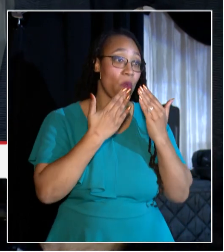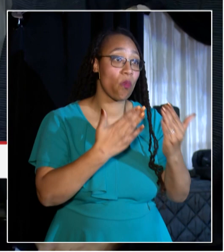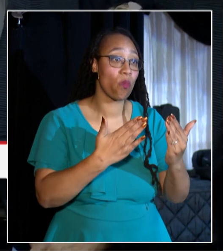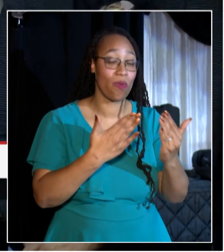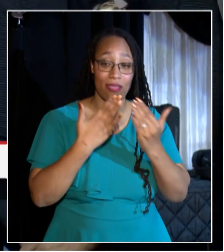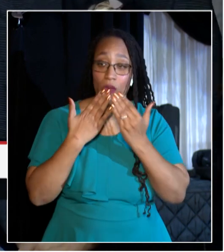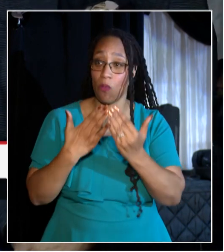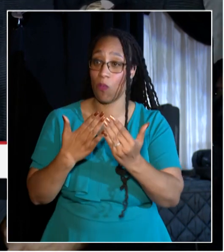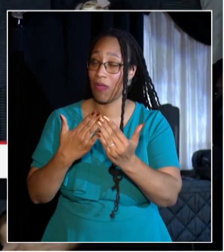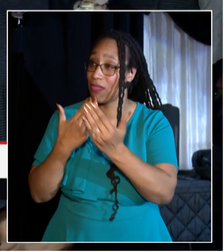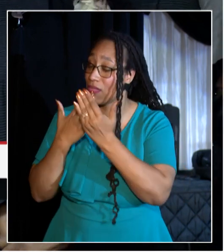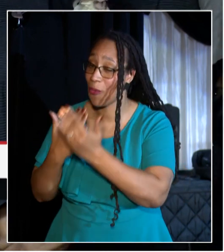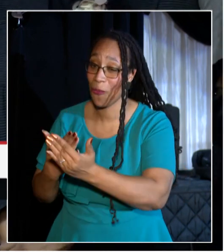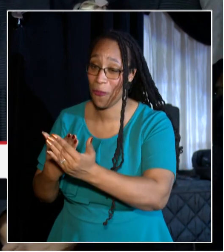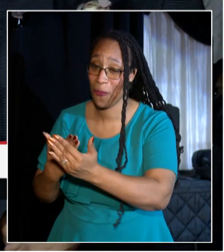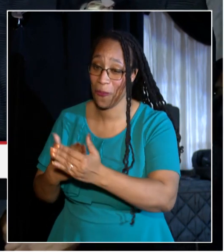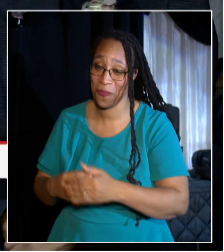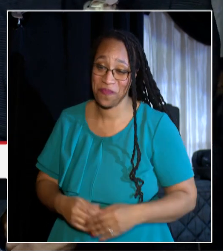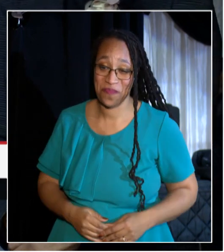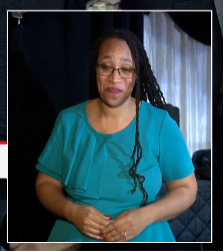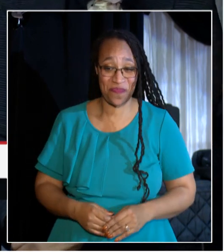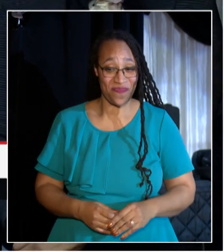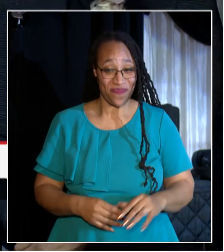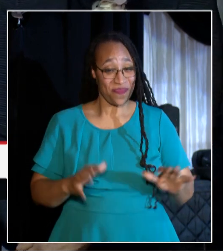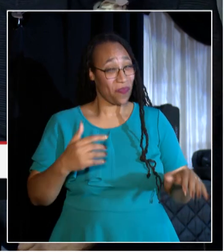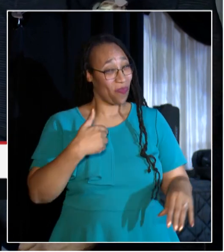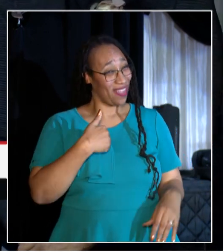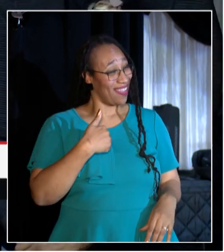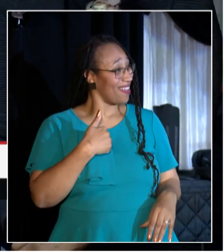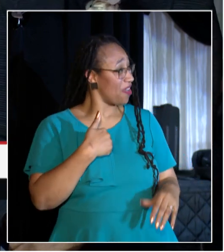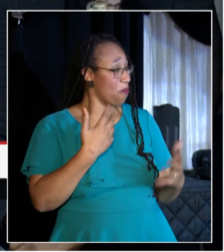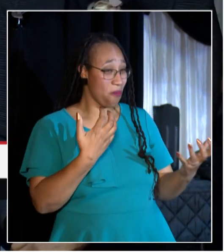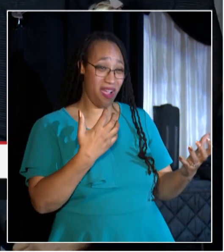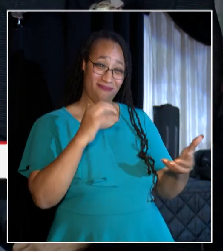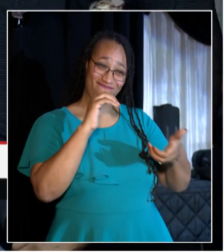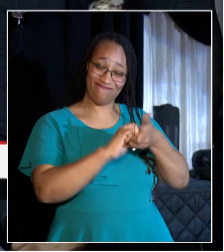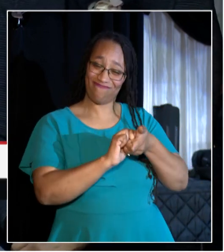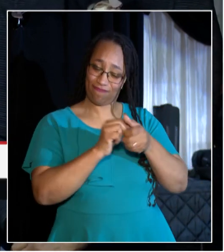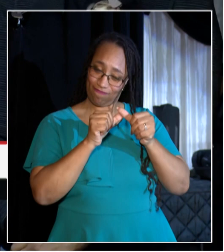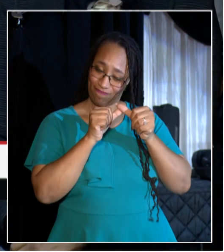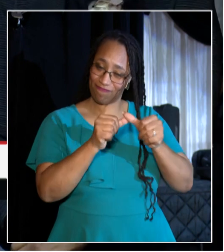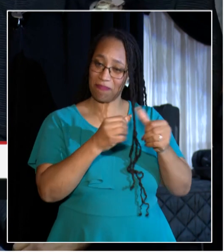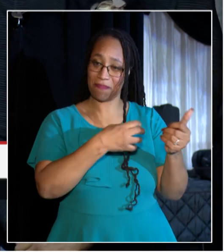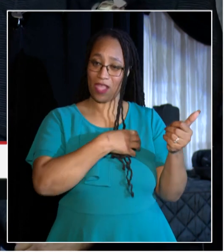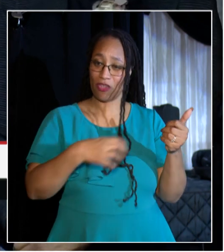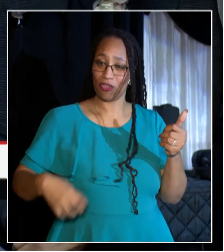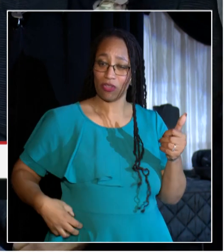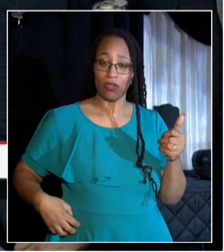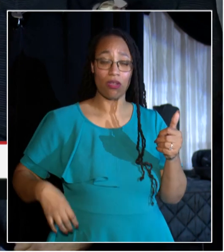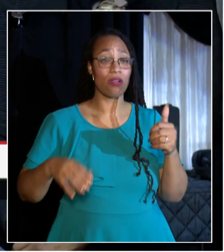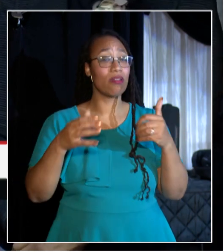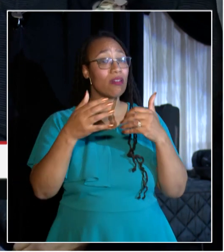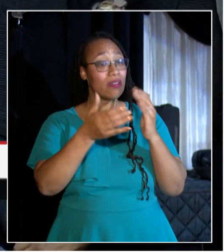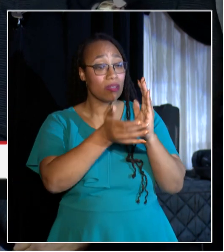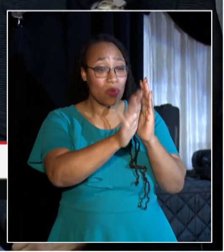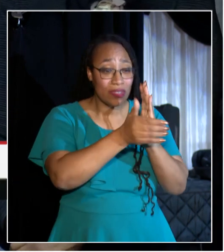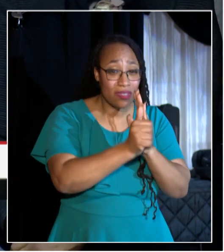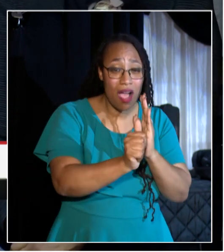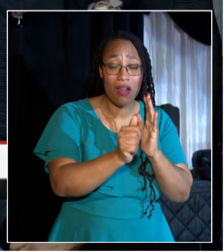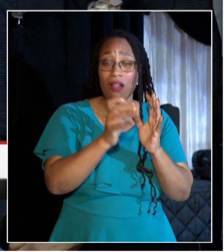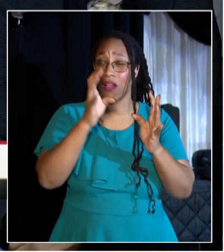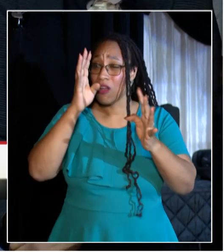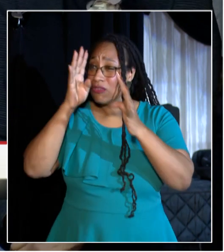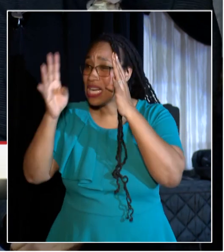to amplify and inspire people by showcasing the incredible talent and creativity that is embedded in the fabrication of DC's